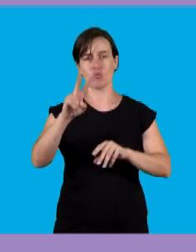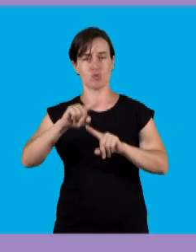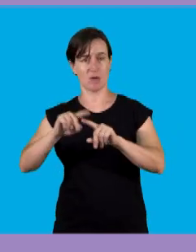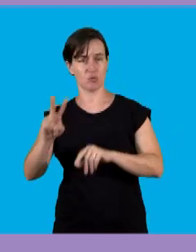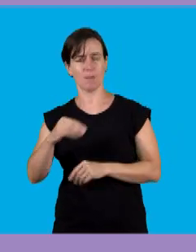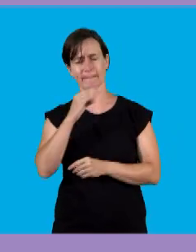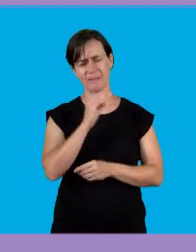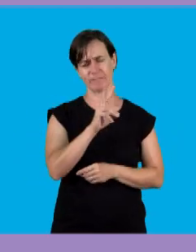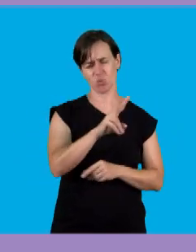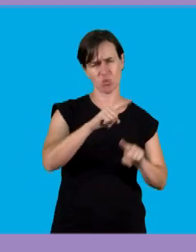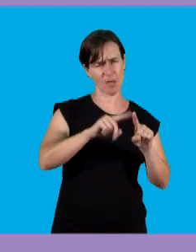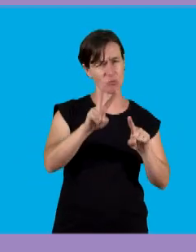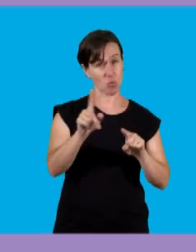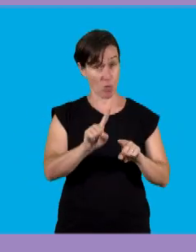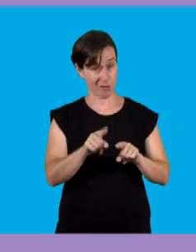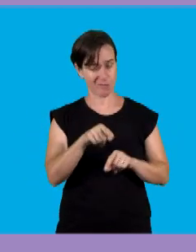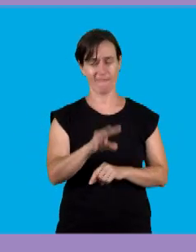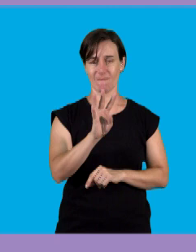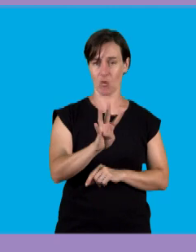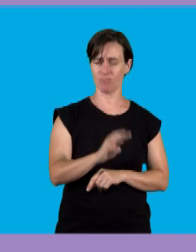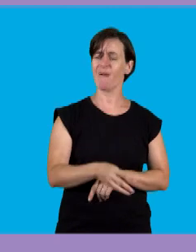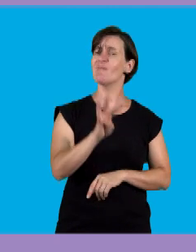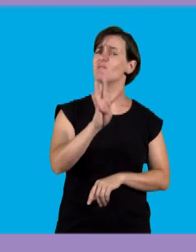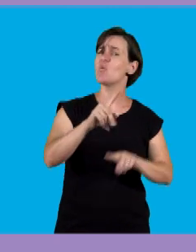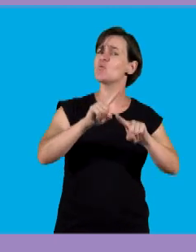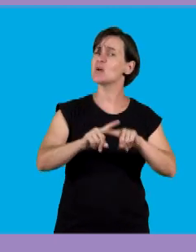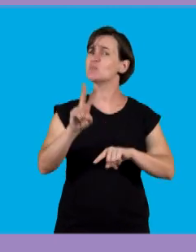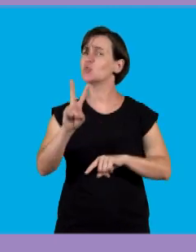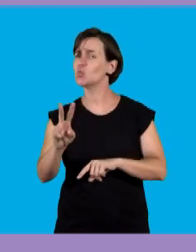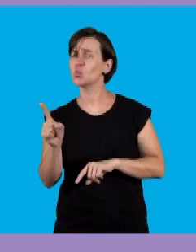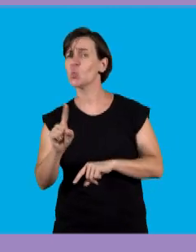be 2 multiplied by 2. We know that is going to be a 4, and if we